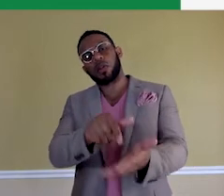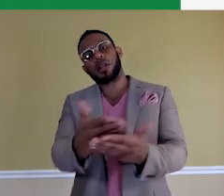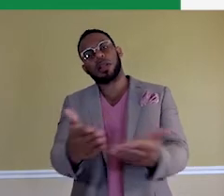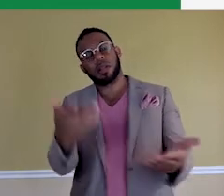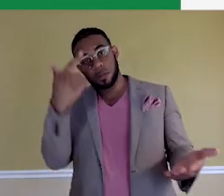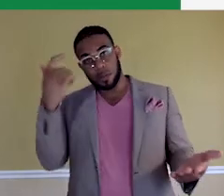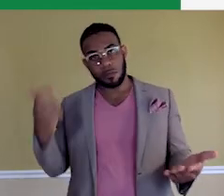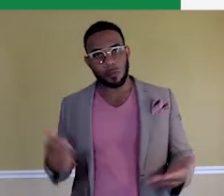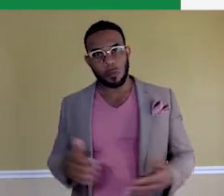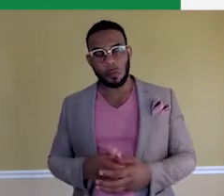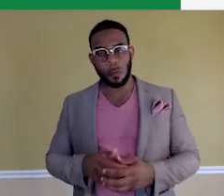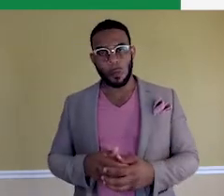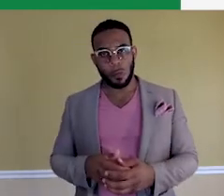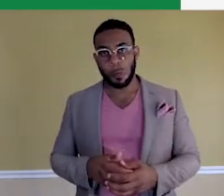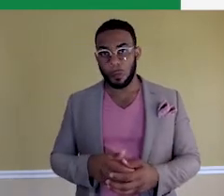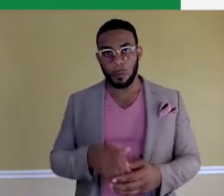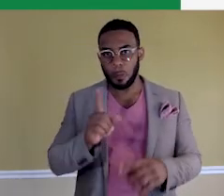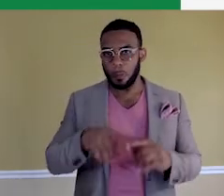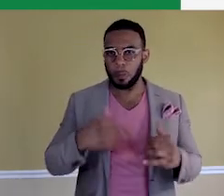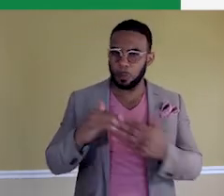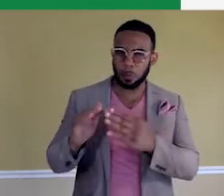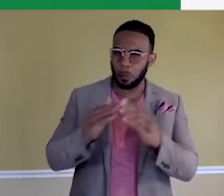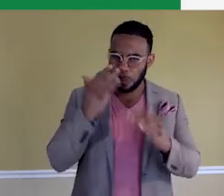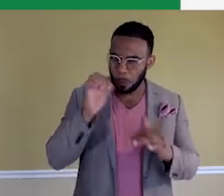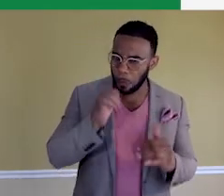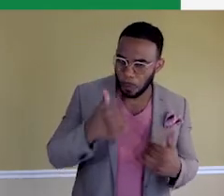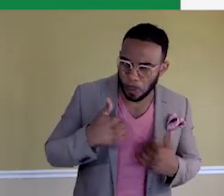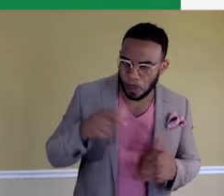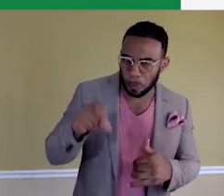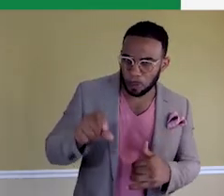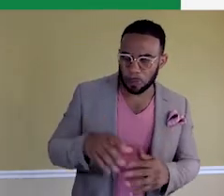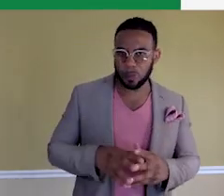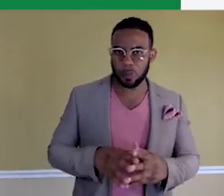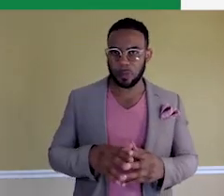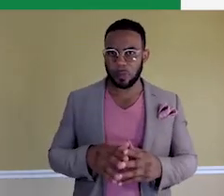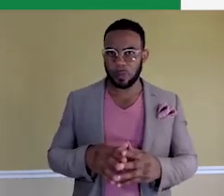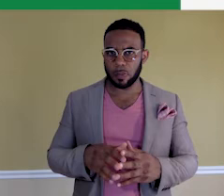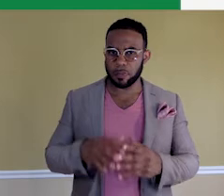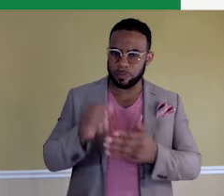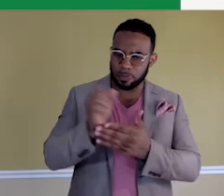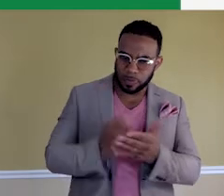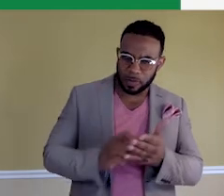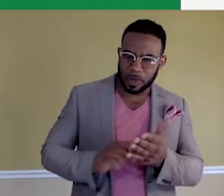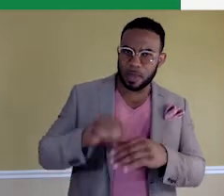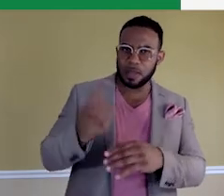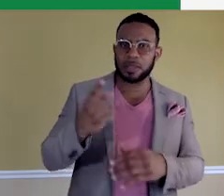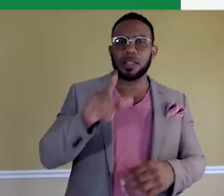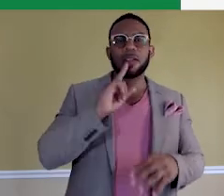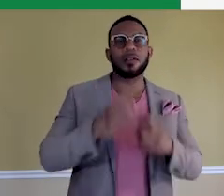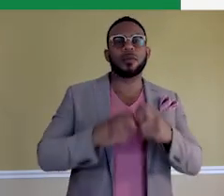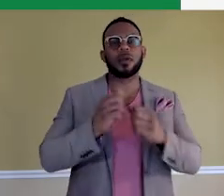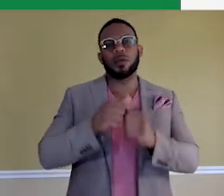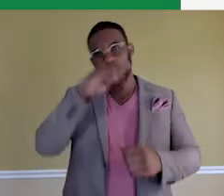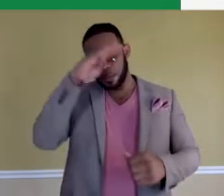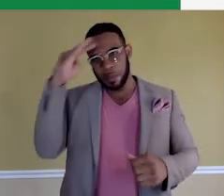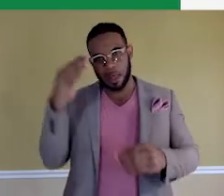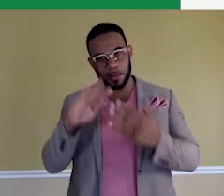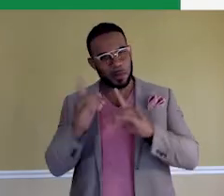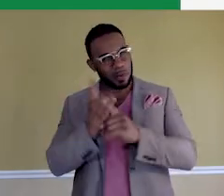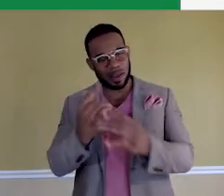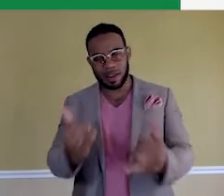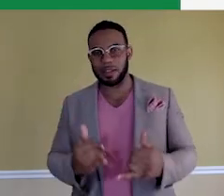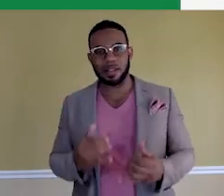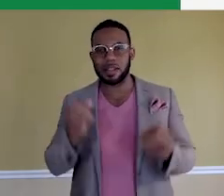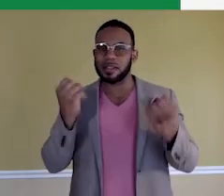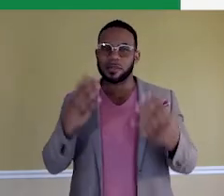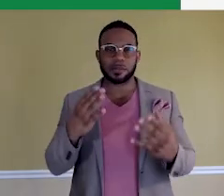because you cannot have a community if you don't have your name etched into something. That is the problem with the Black community right now.